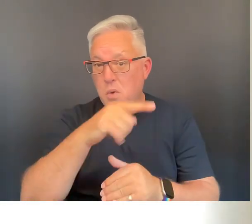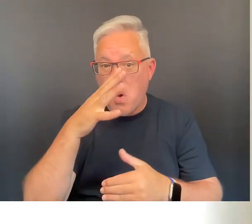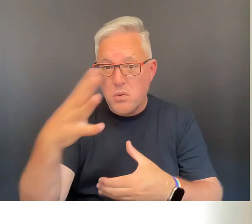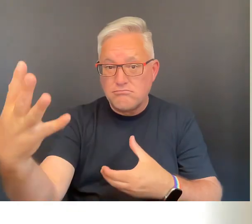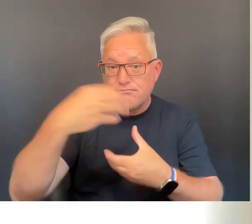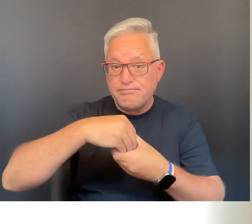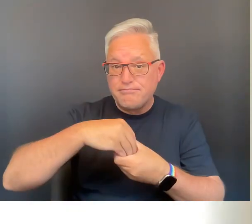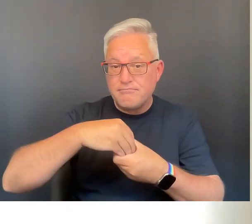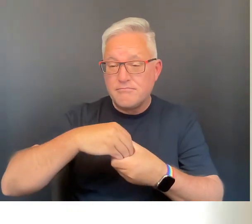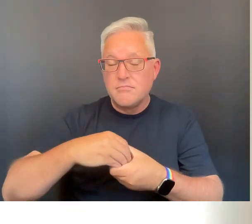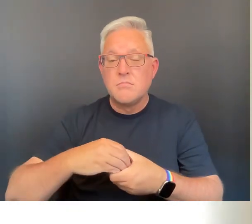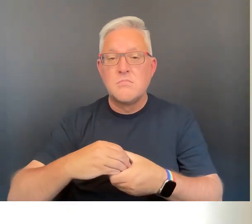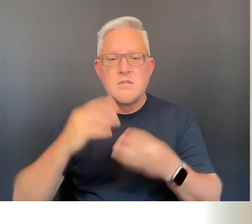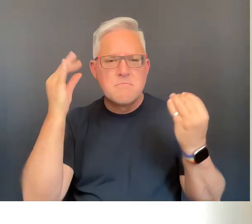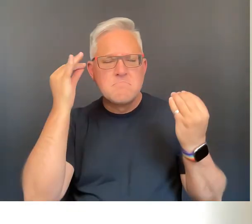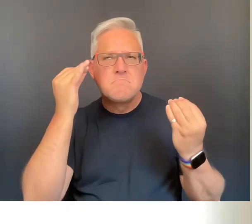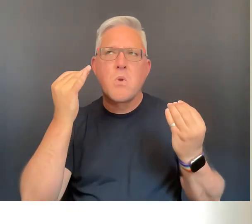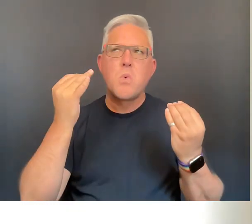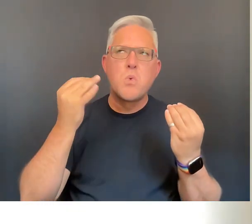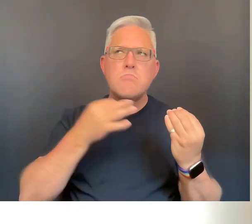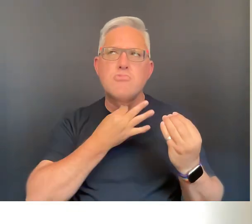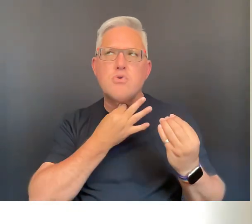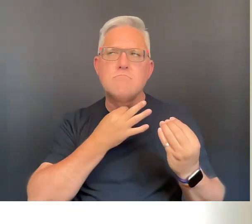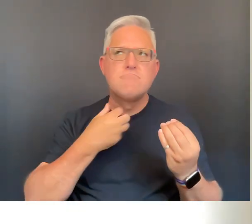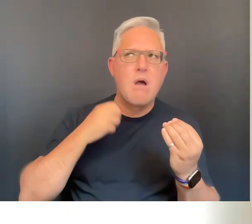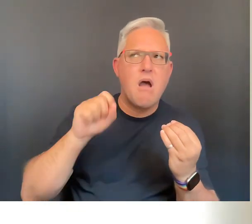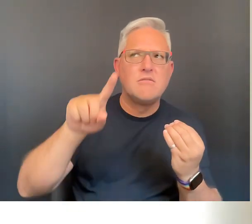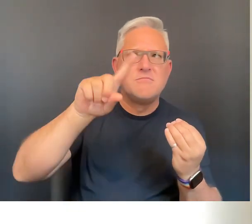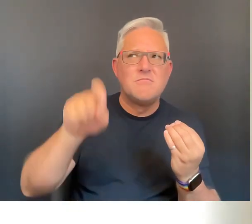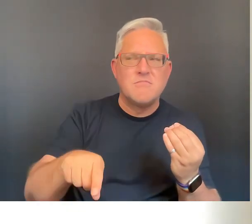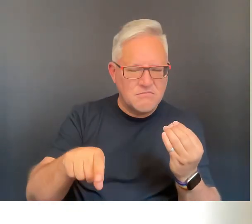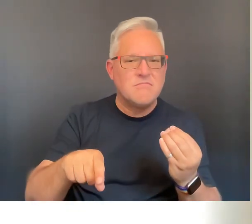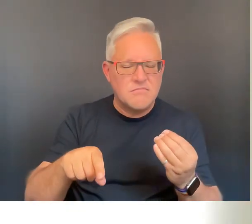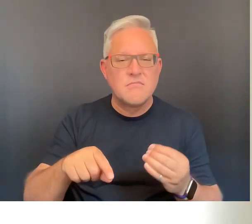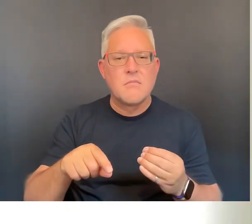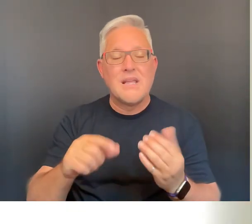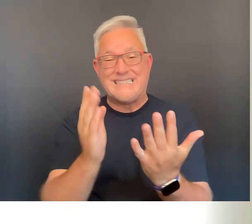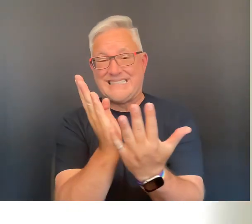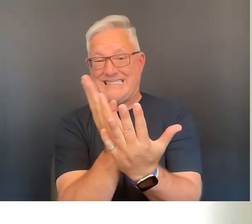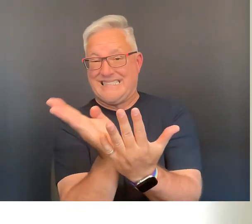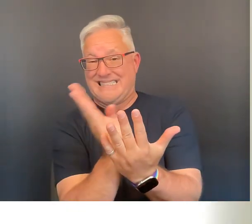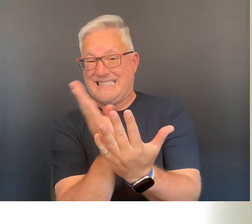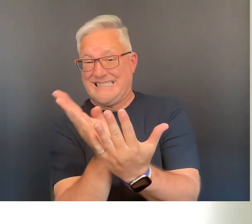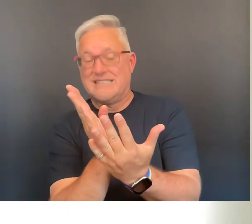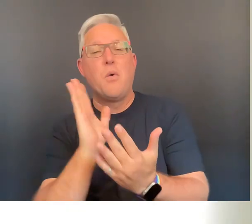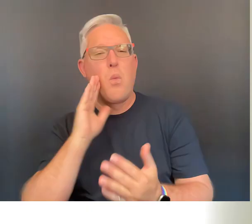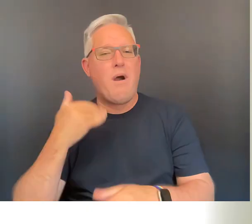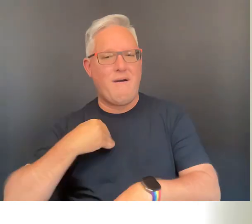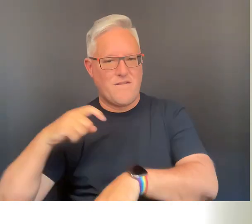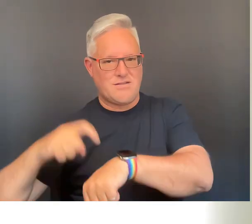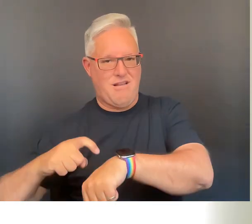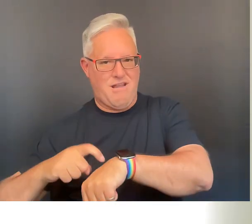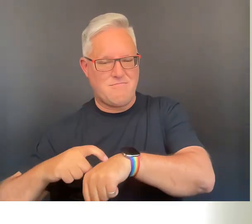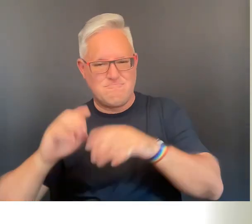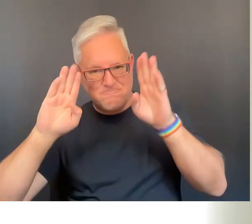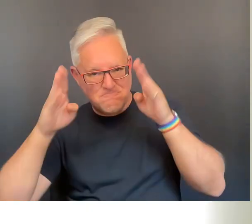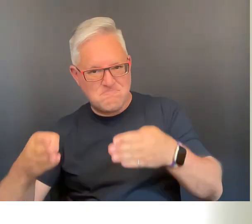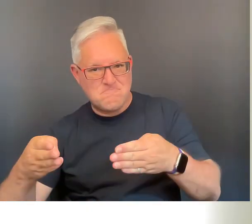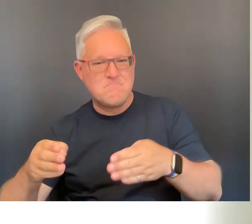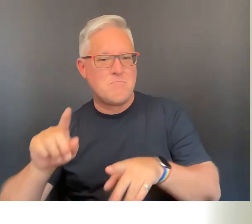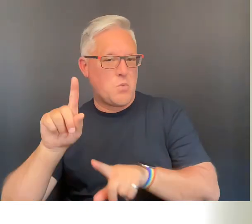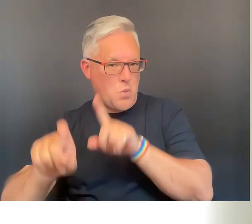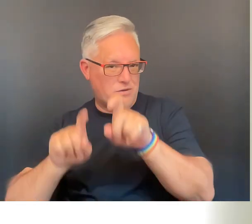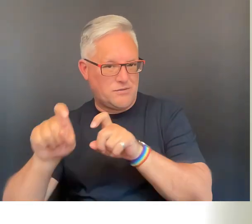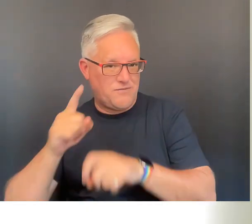engage think about questions. We're going to have a time towards the end of dedicated